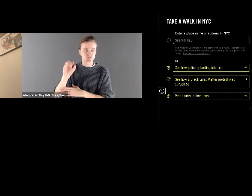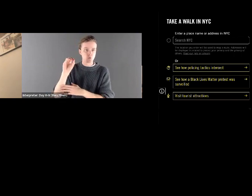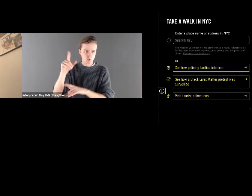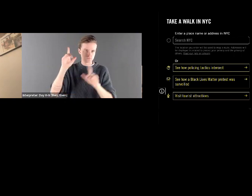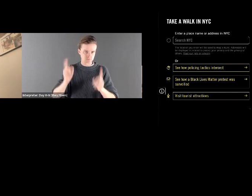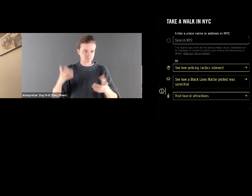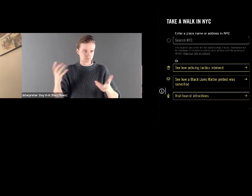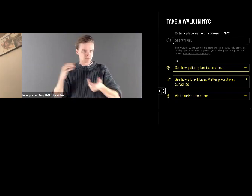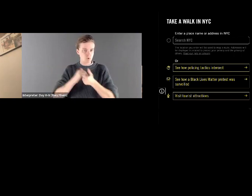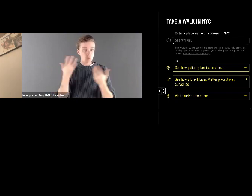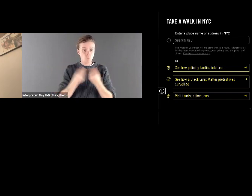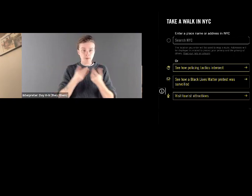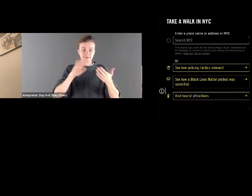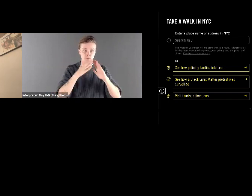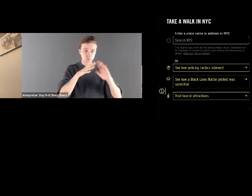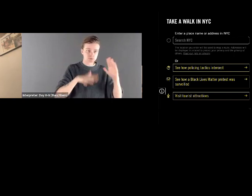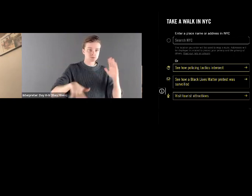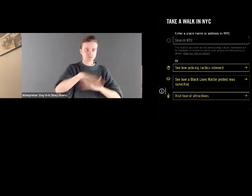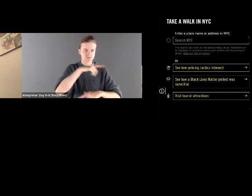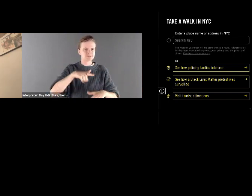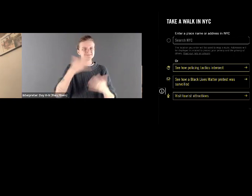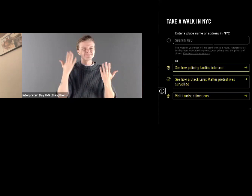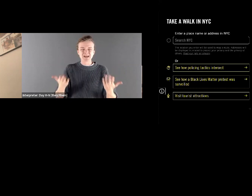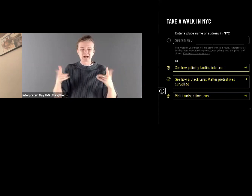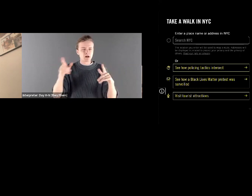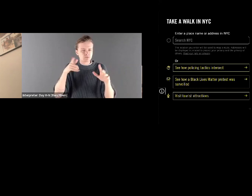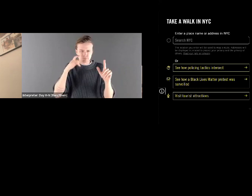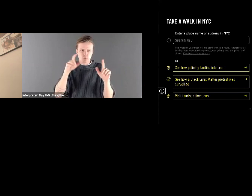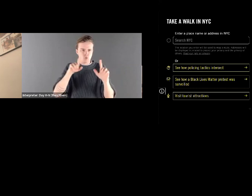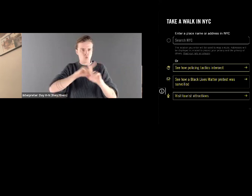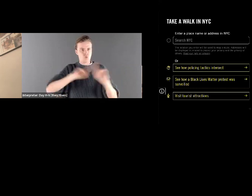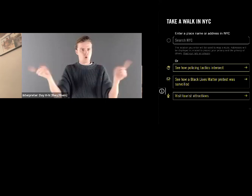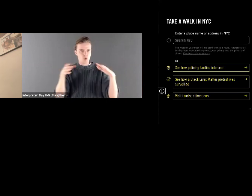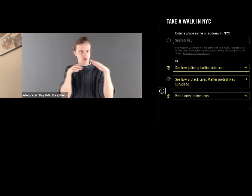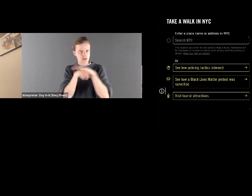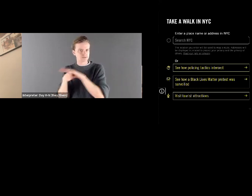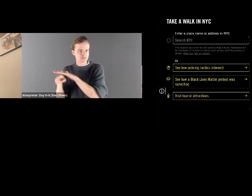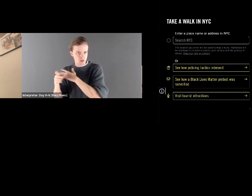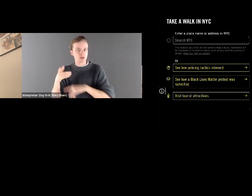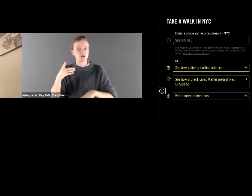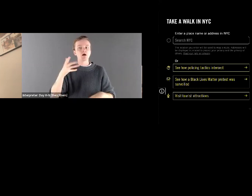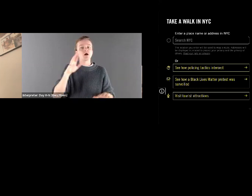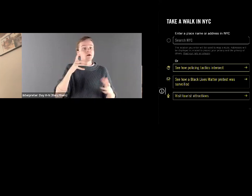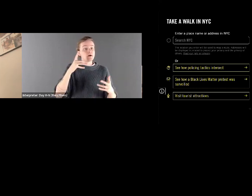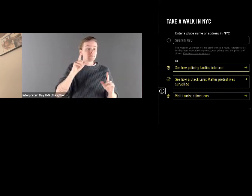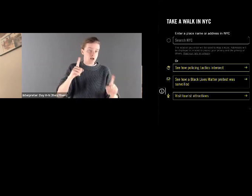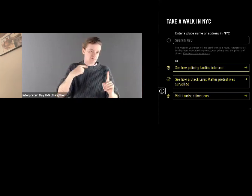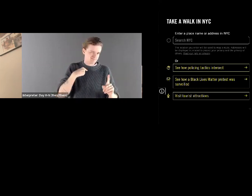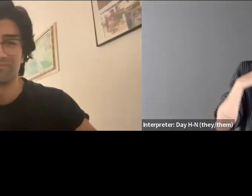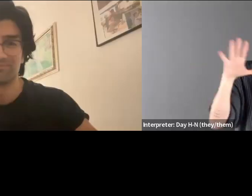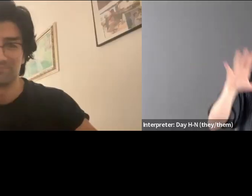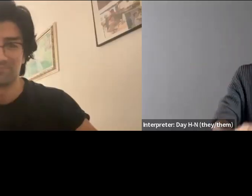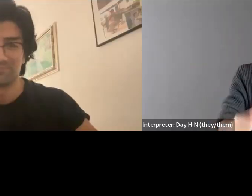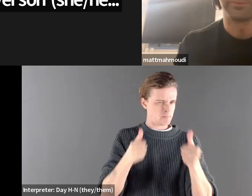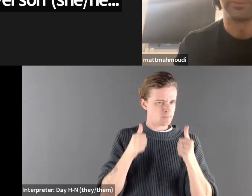interesting insights that wouldn't otherwise be available to us. I'm going to stop here and looking forward to the next section. Over to you, Barbara.